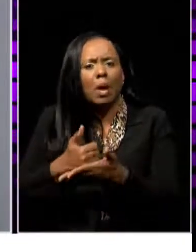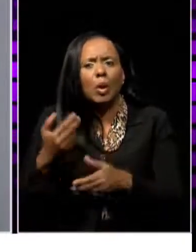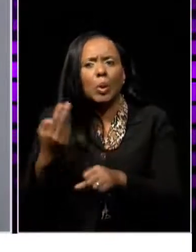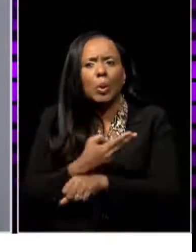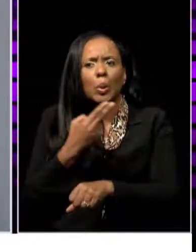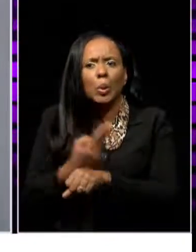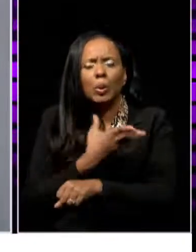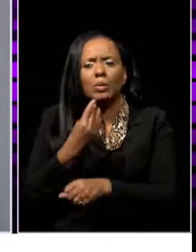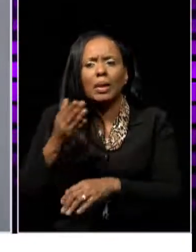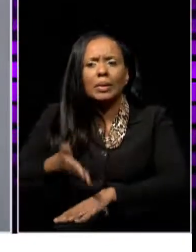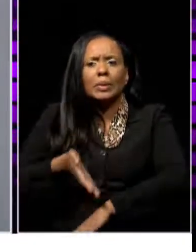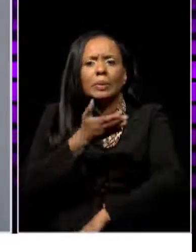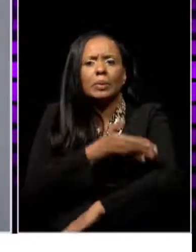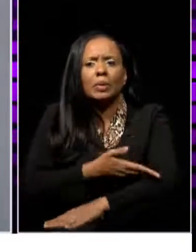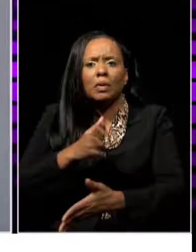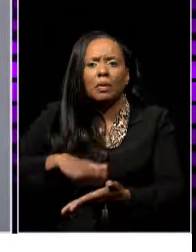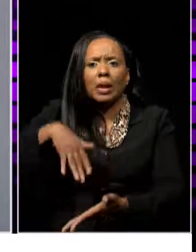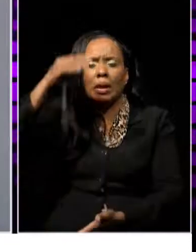their learning.